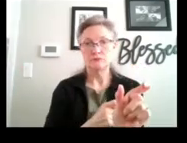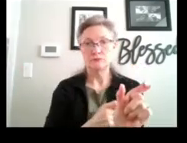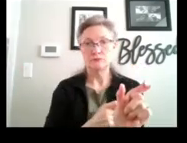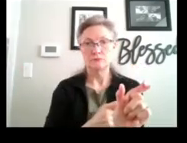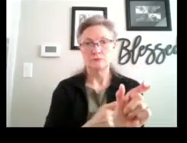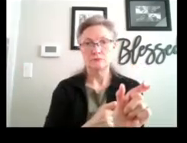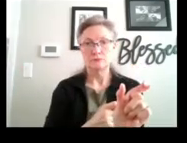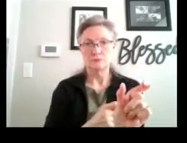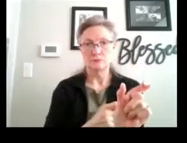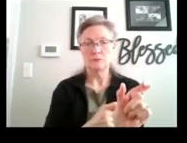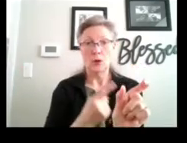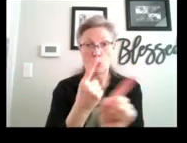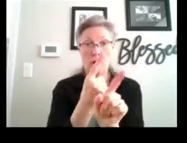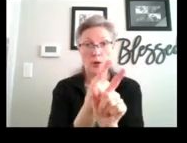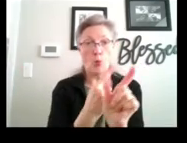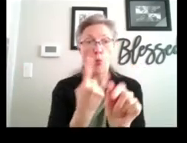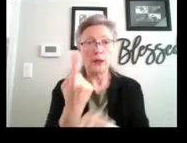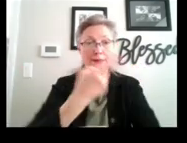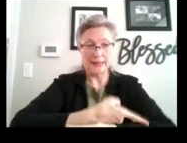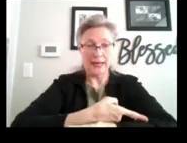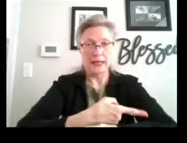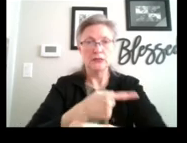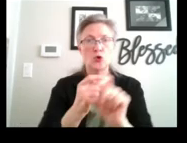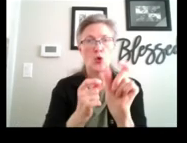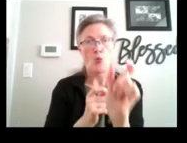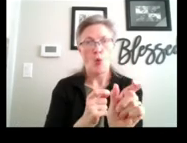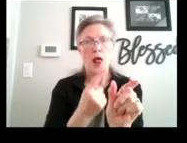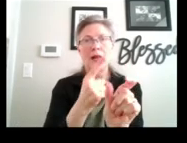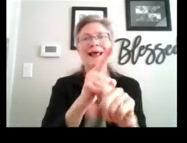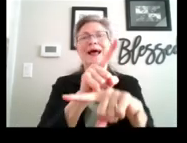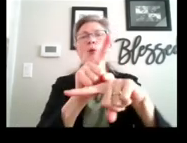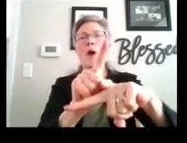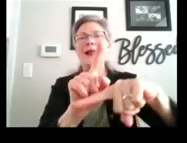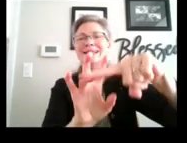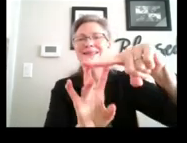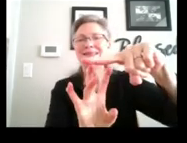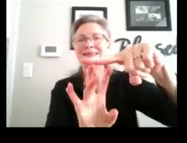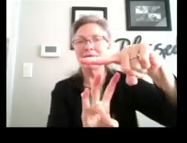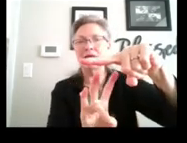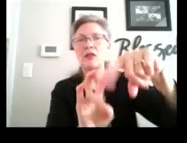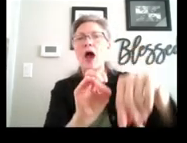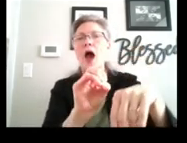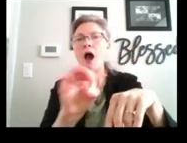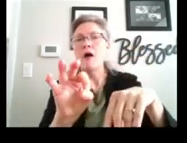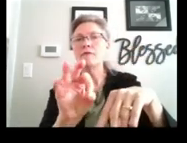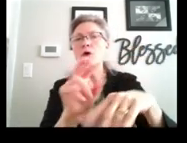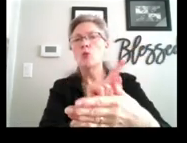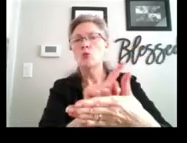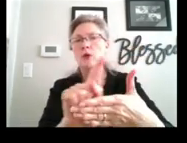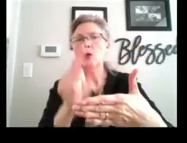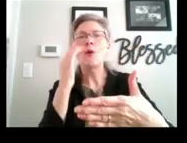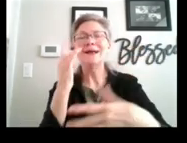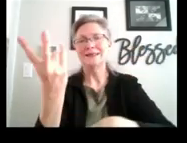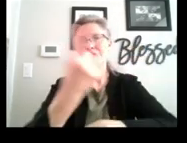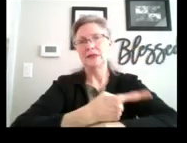much smaller than that, right? 1 day is only 1/7 of a week, right? Because there are 7 days in a